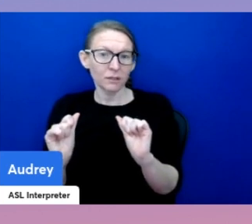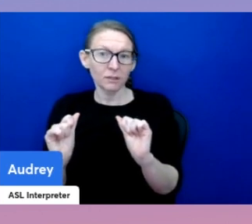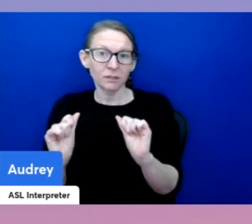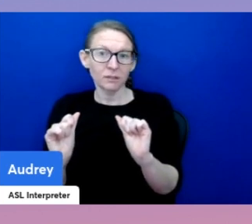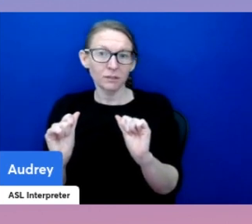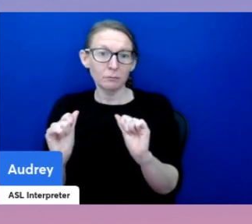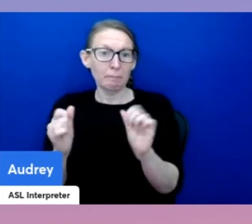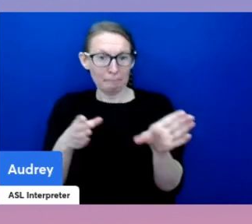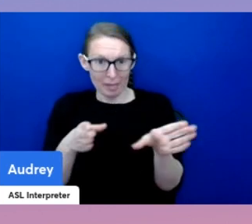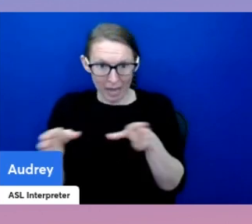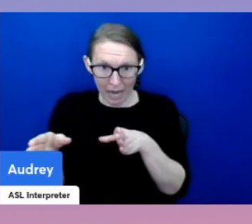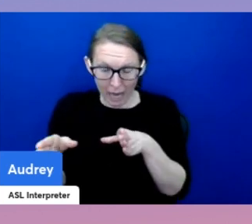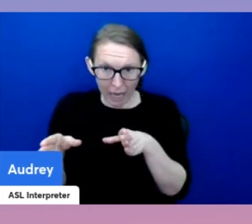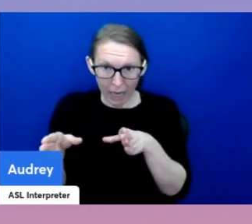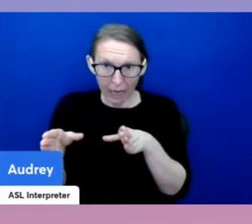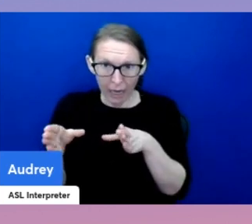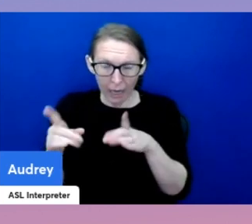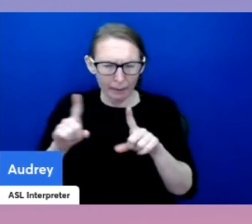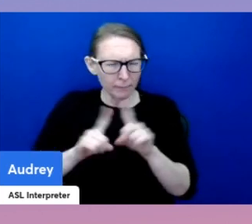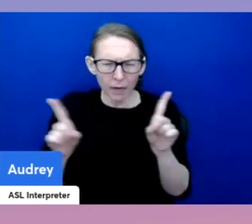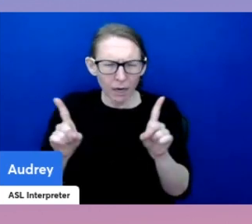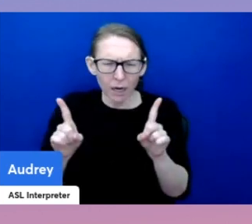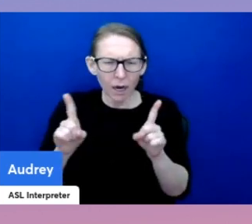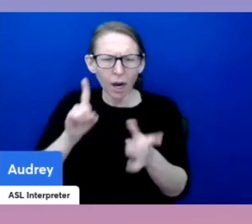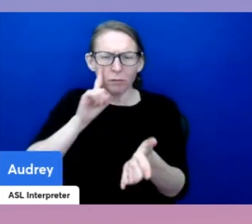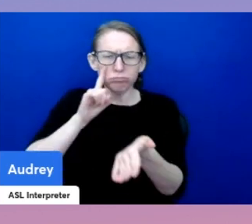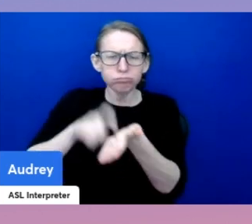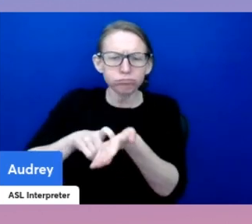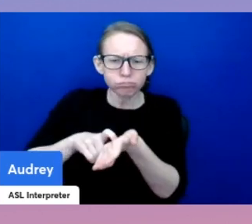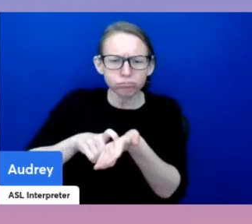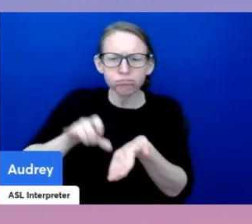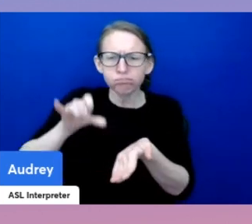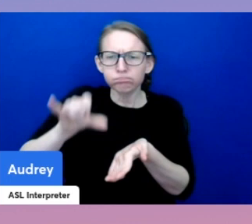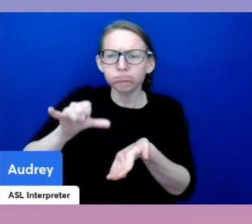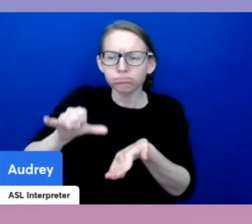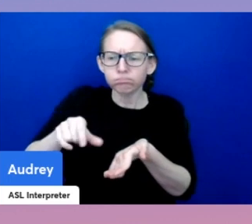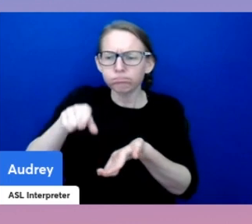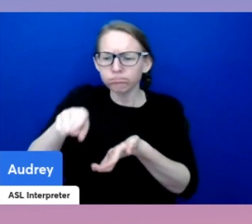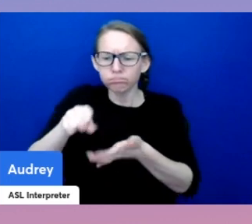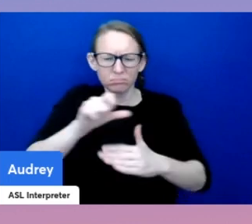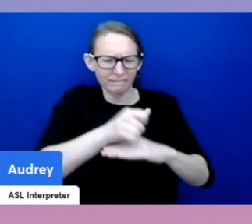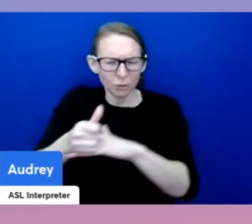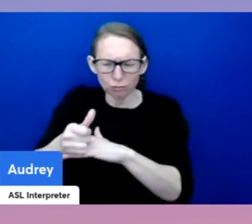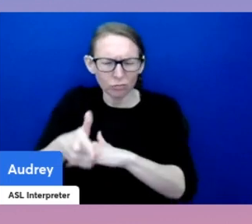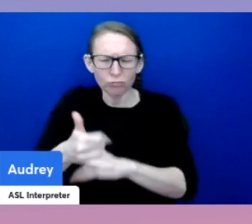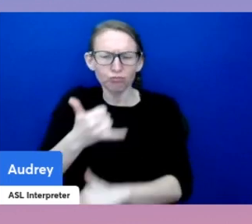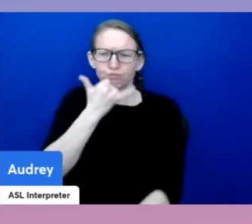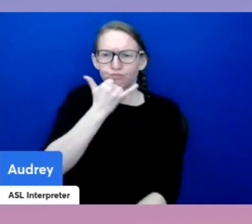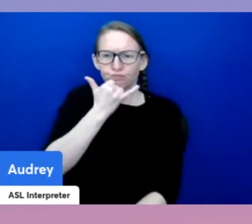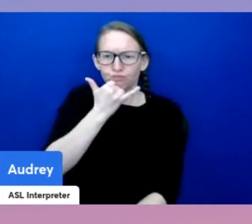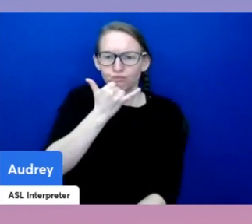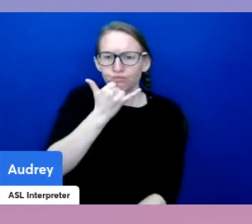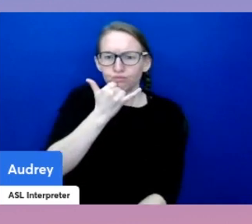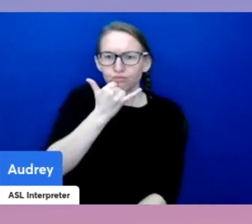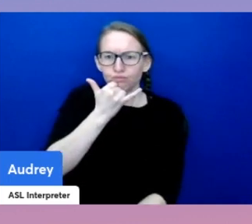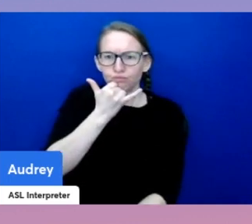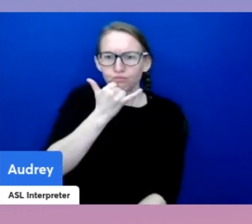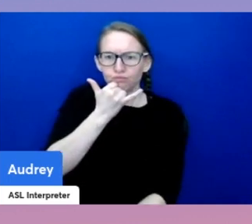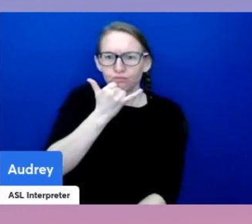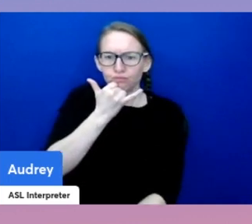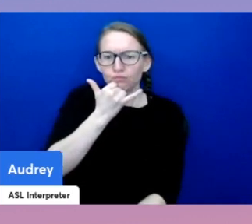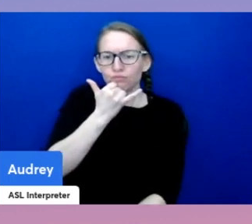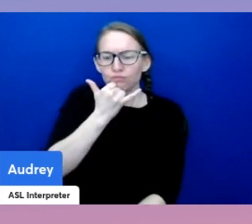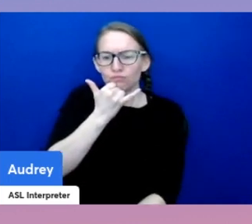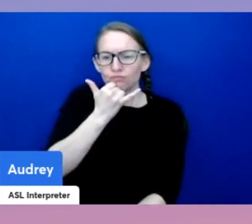but you notice that the configuration is wrong, and it makes